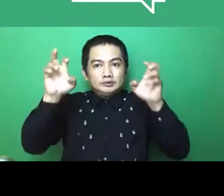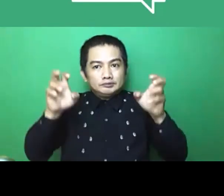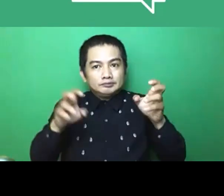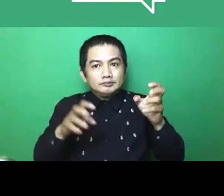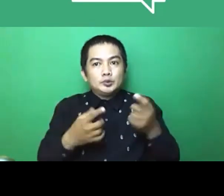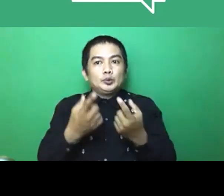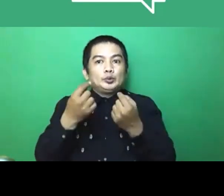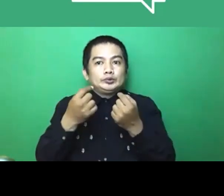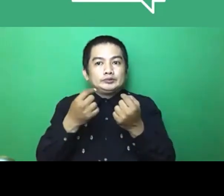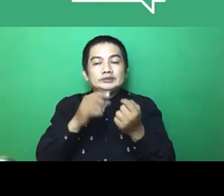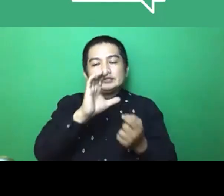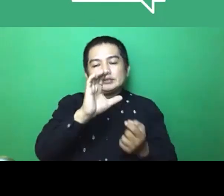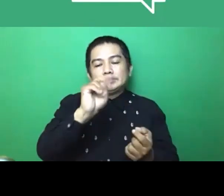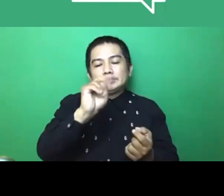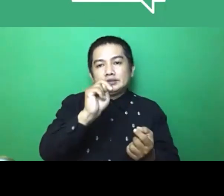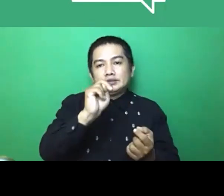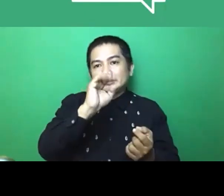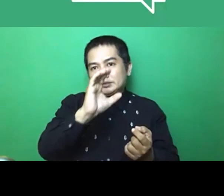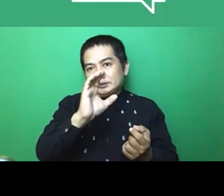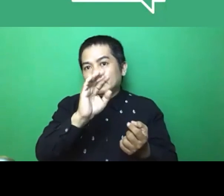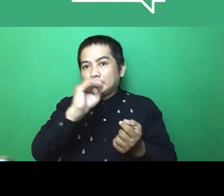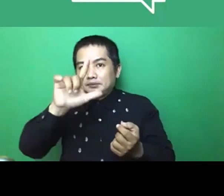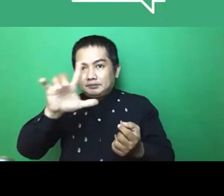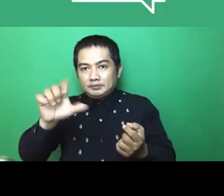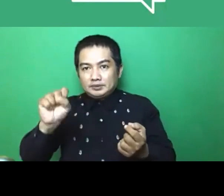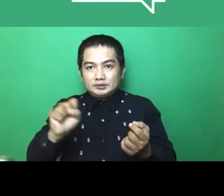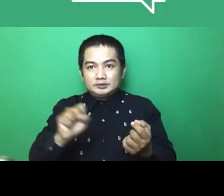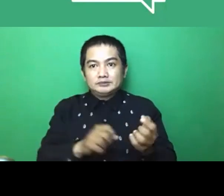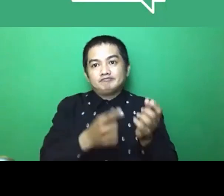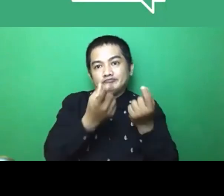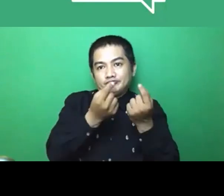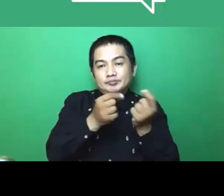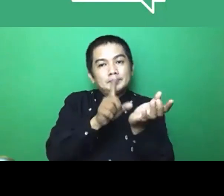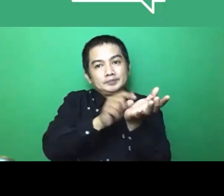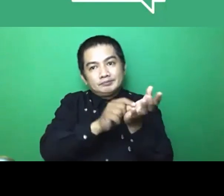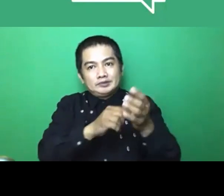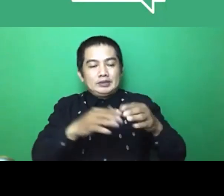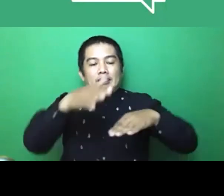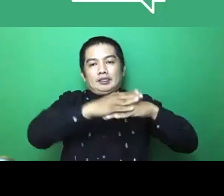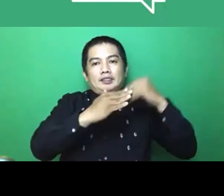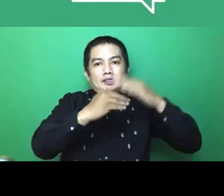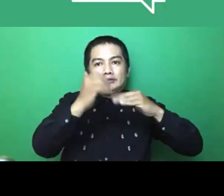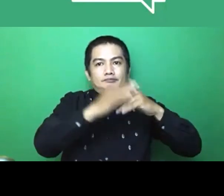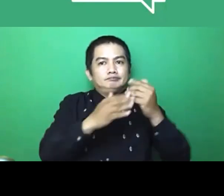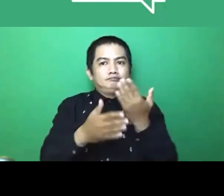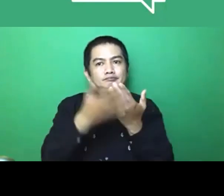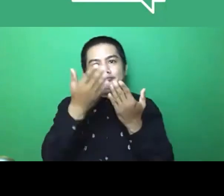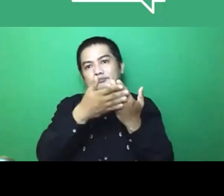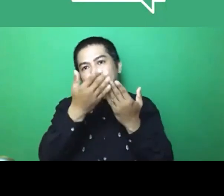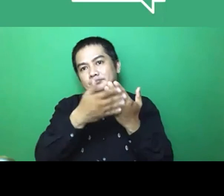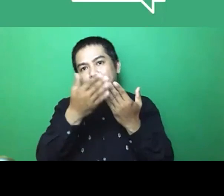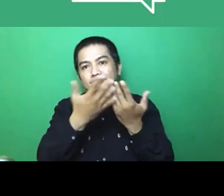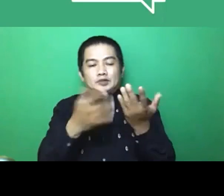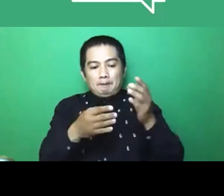desktop CNC mill, for example. But if you 3D print it and you imagine it layers, it's actually quite simple, because you make the